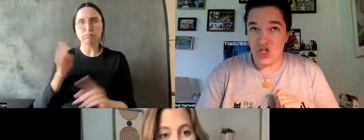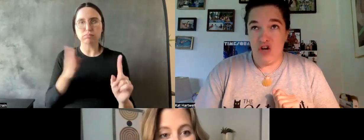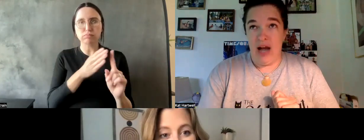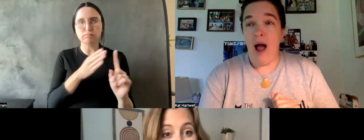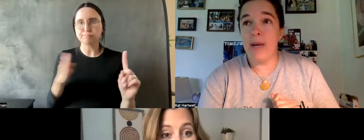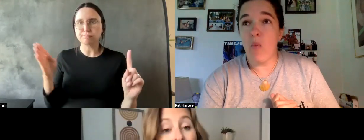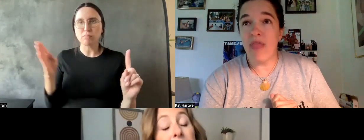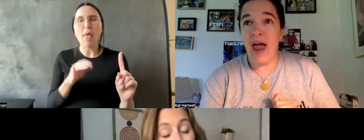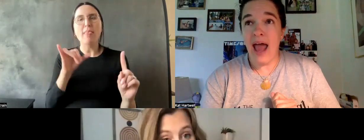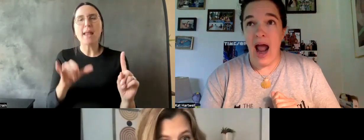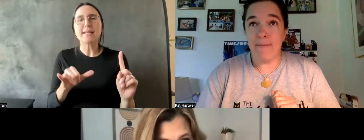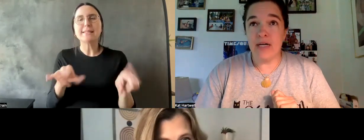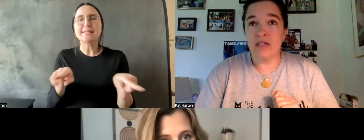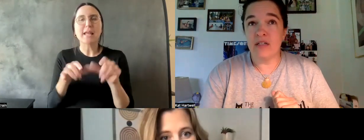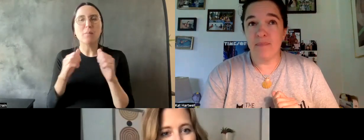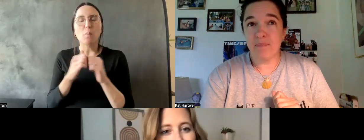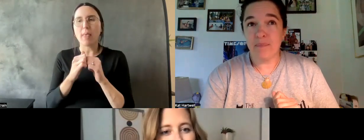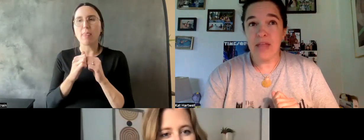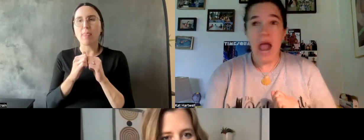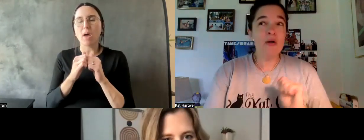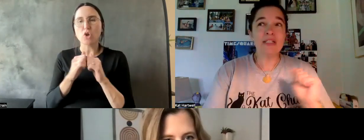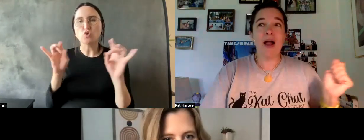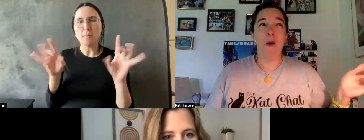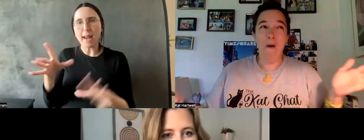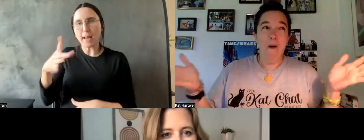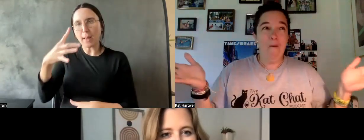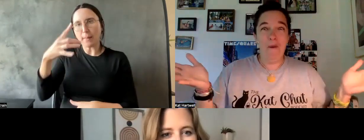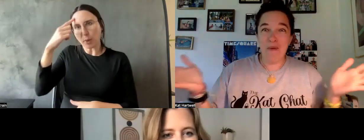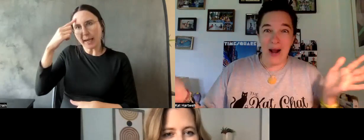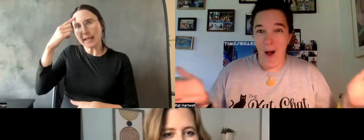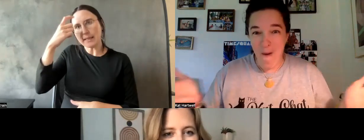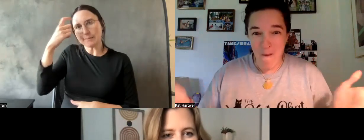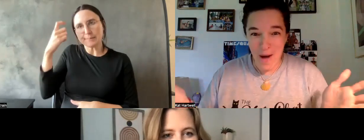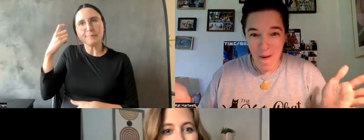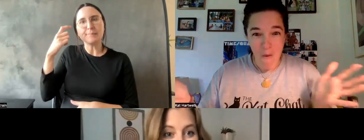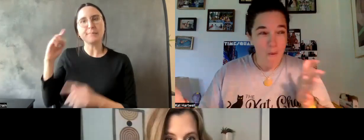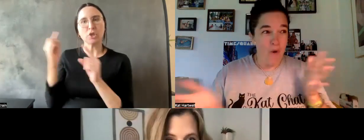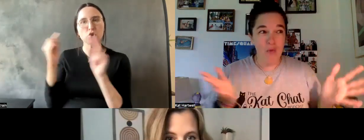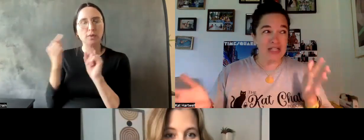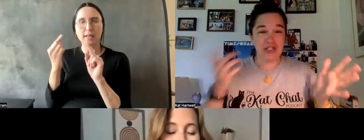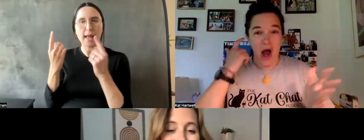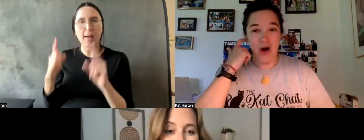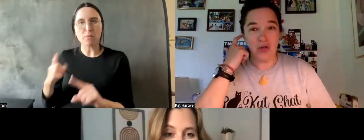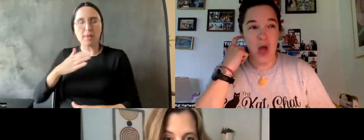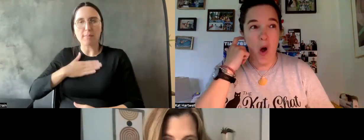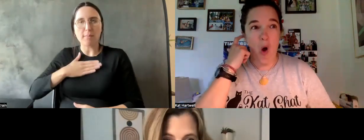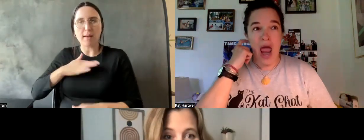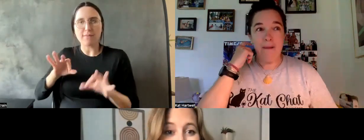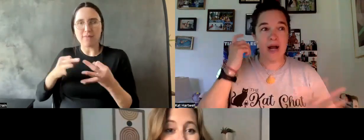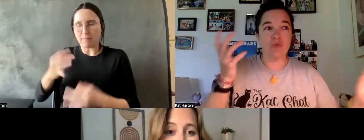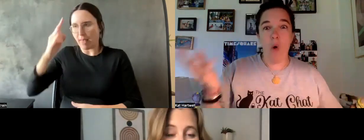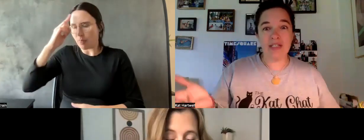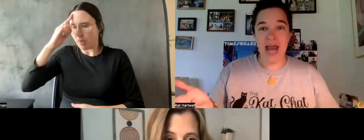brain injury. I mean, when that happened, I was like, where do I go? Where do I